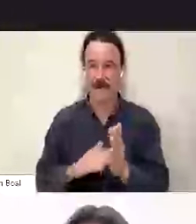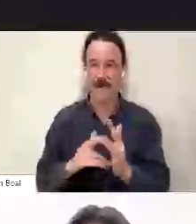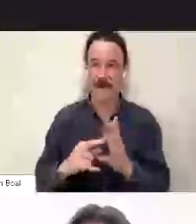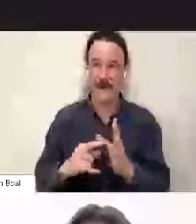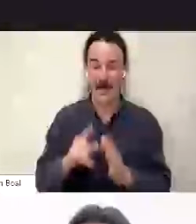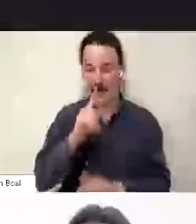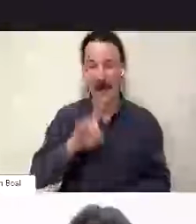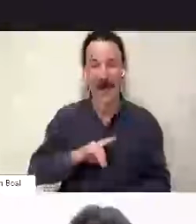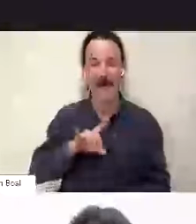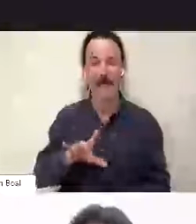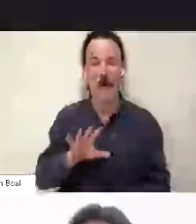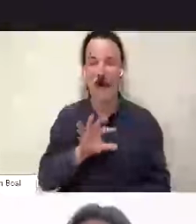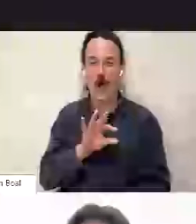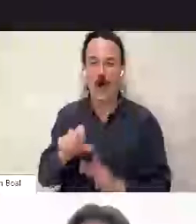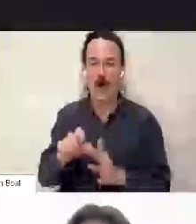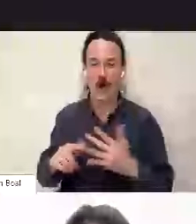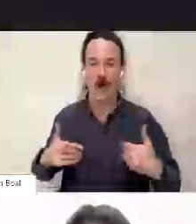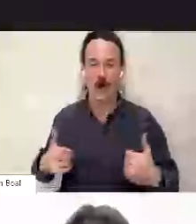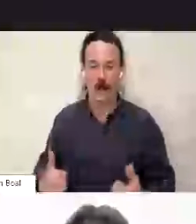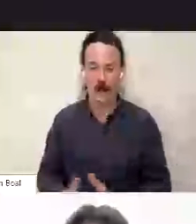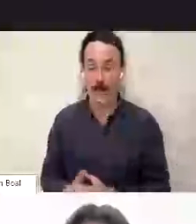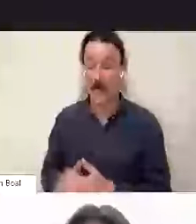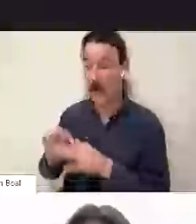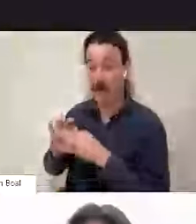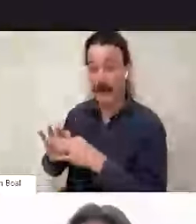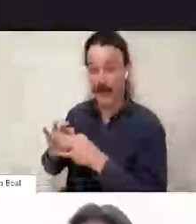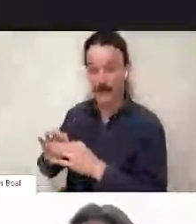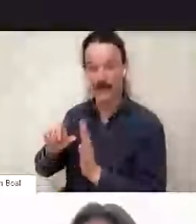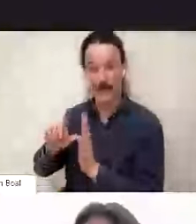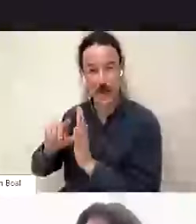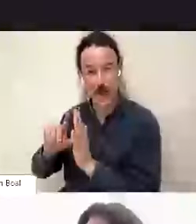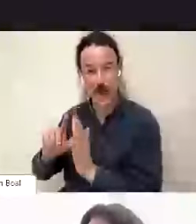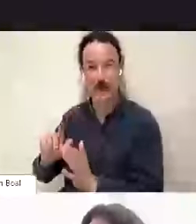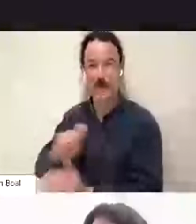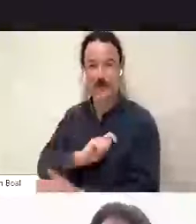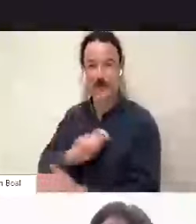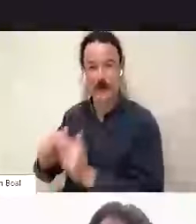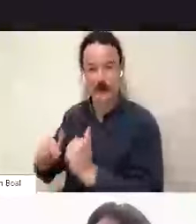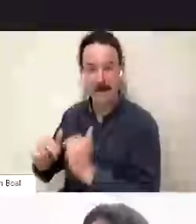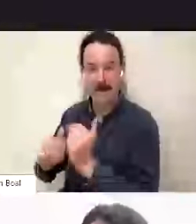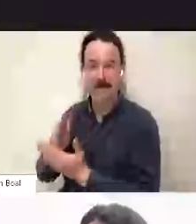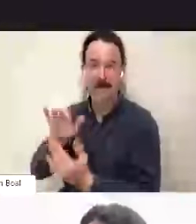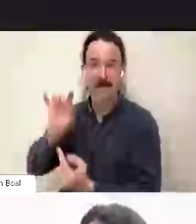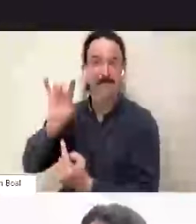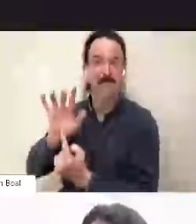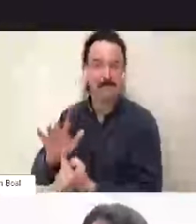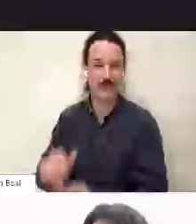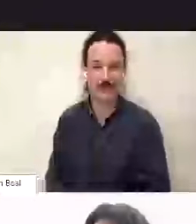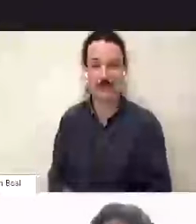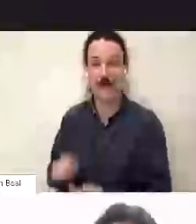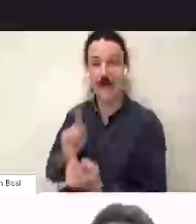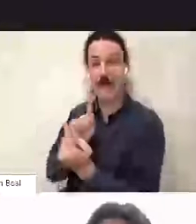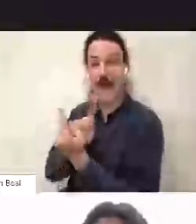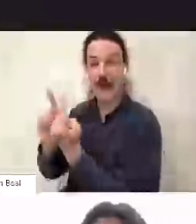relationships, time, trust building, and all that sort of thing is really, really important. And the outreach approach, a big